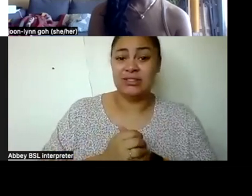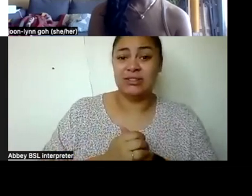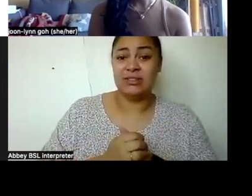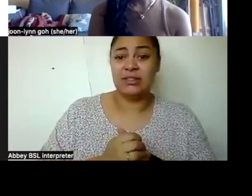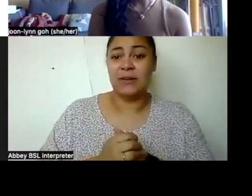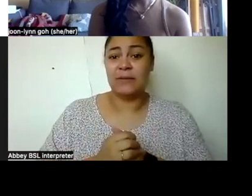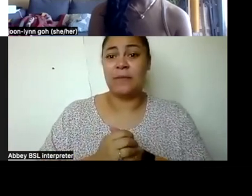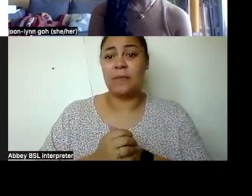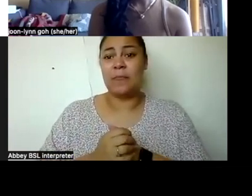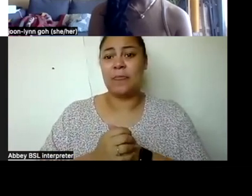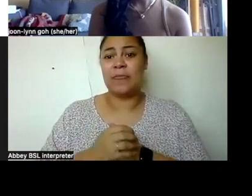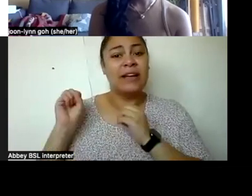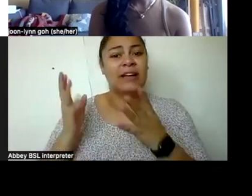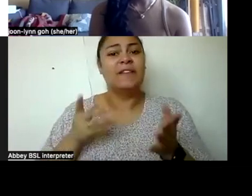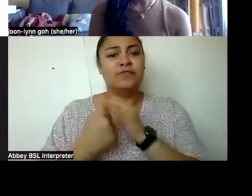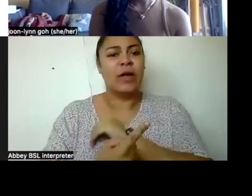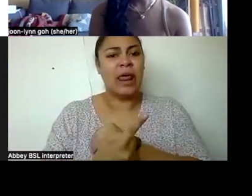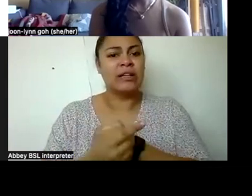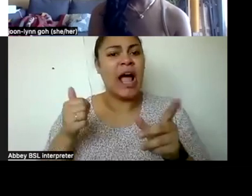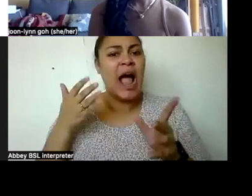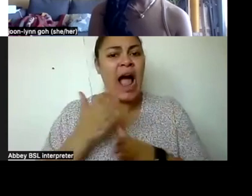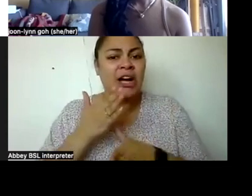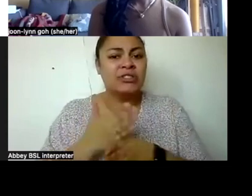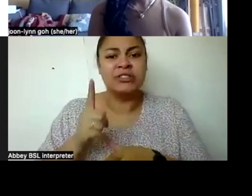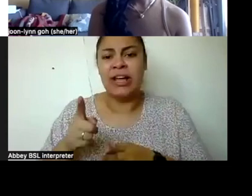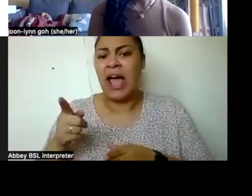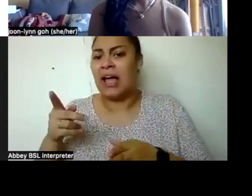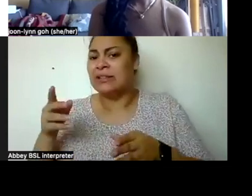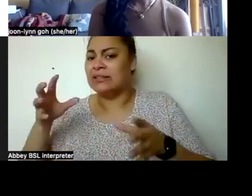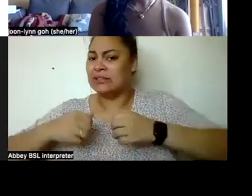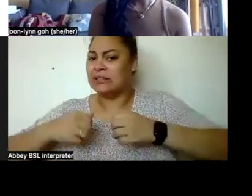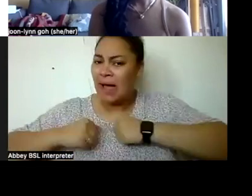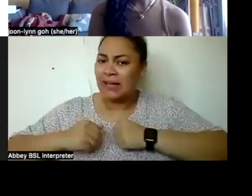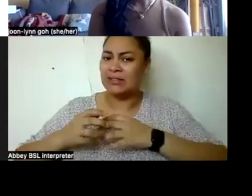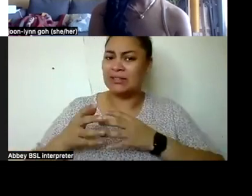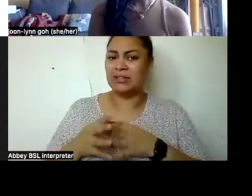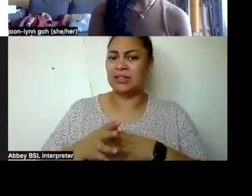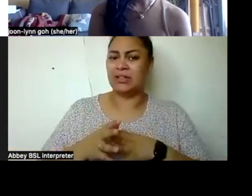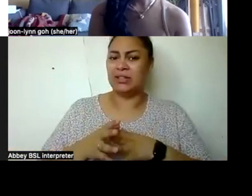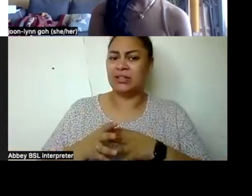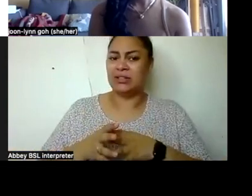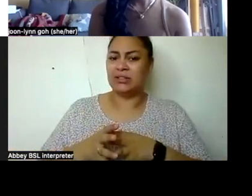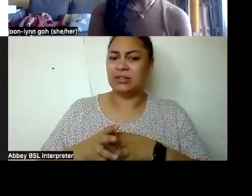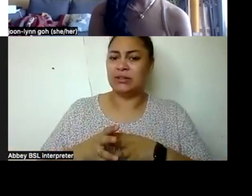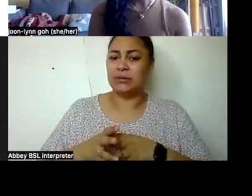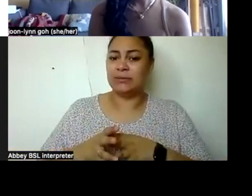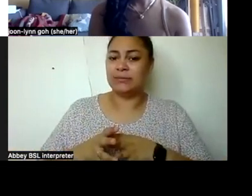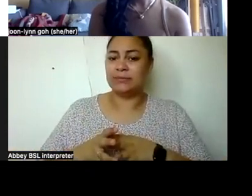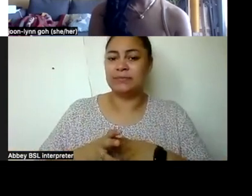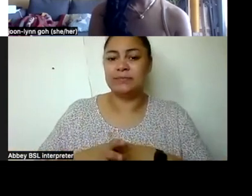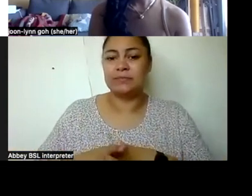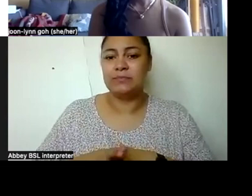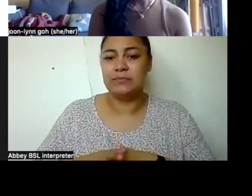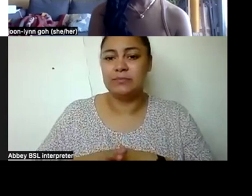the topic of giving freelancers agency and the space to contribute is vital and ultimately enriching for all.